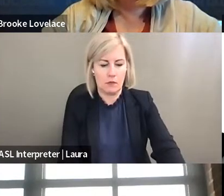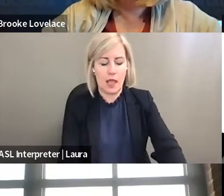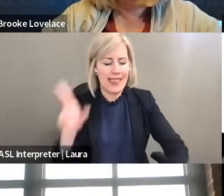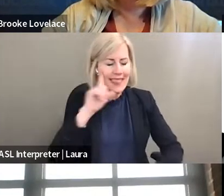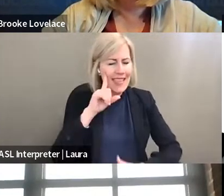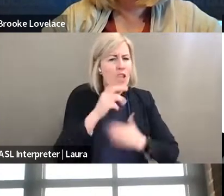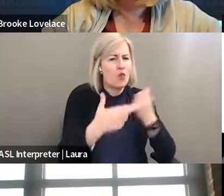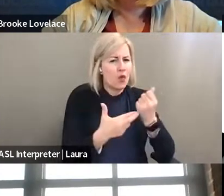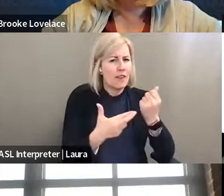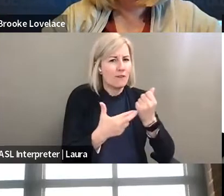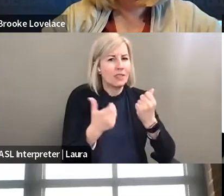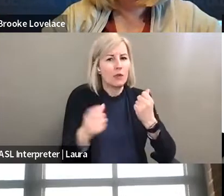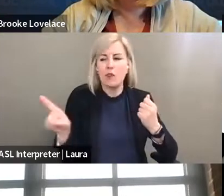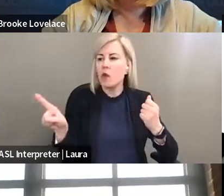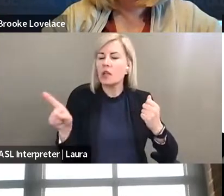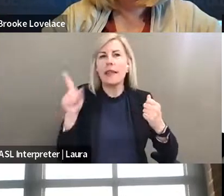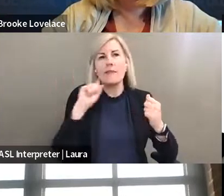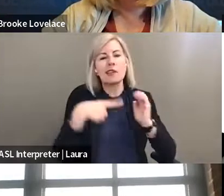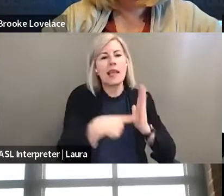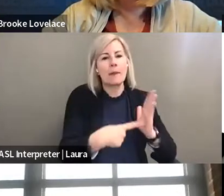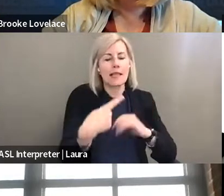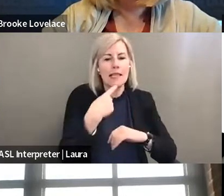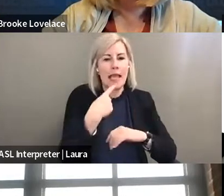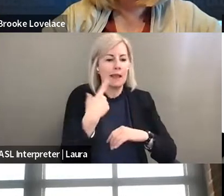on the floor. If they say, just for example, if they say,